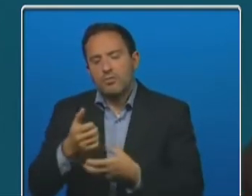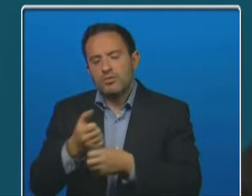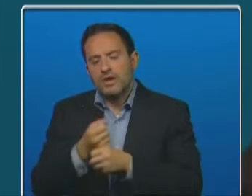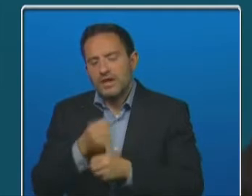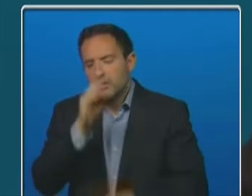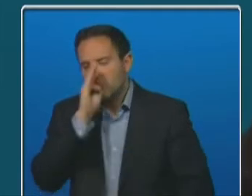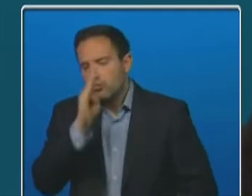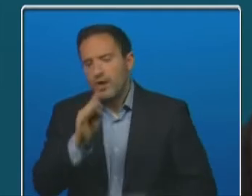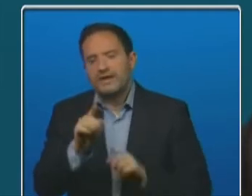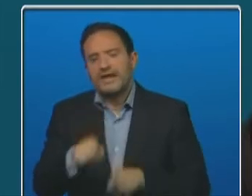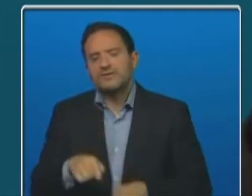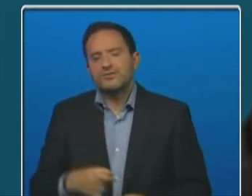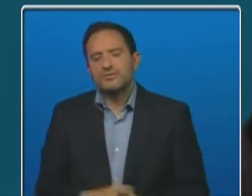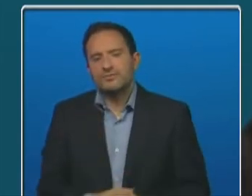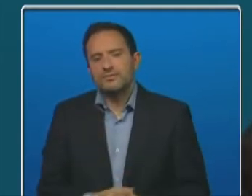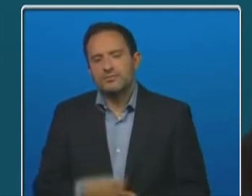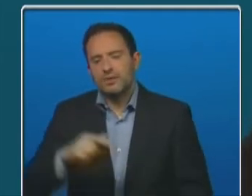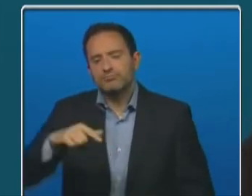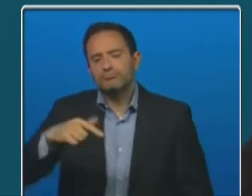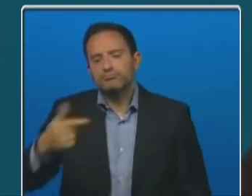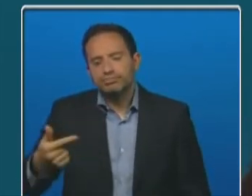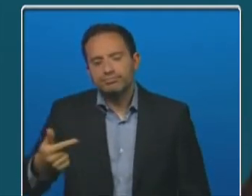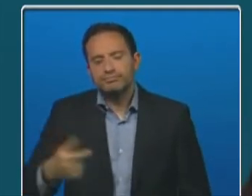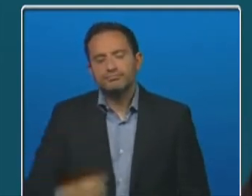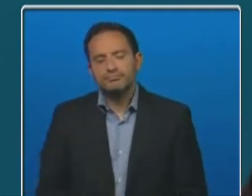direct answers. So tossing this back over to Demo.